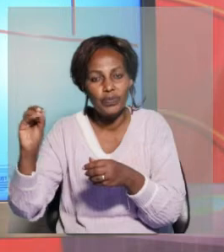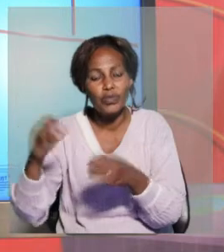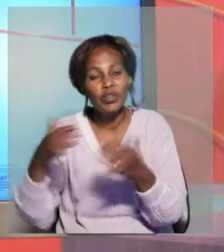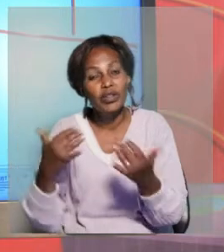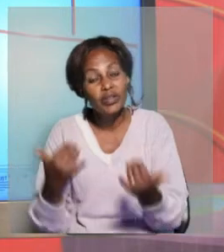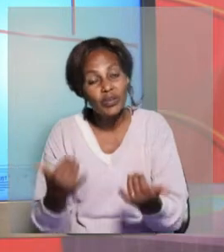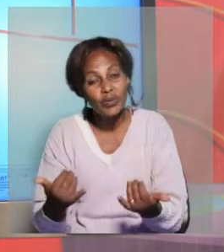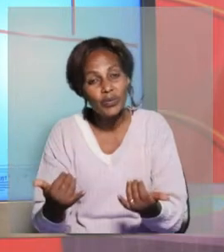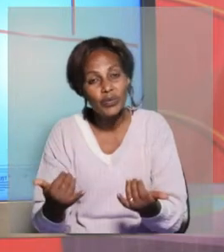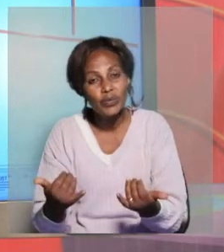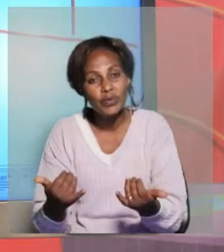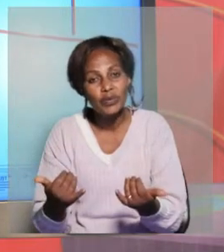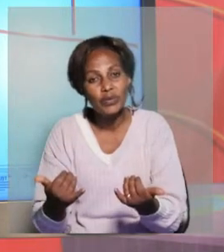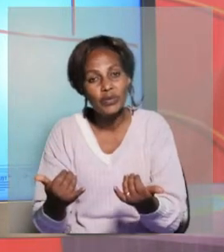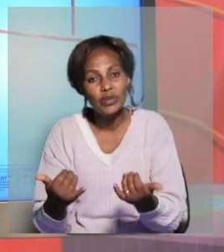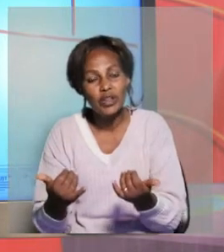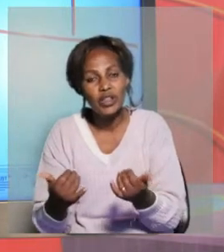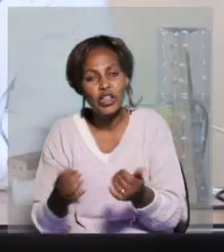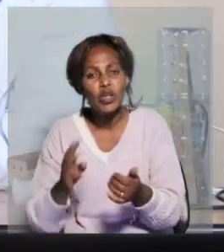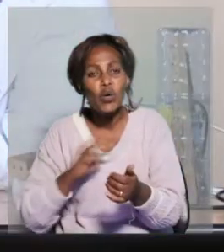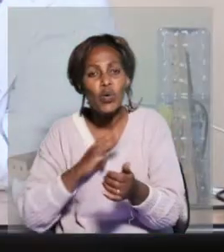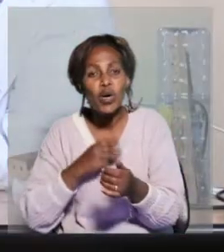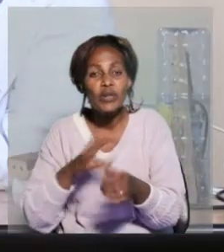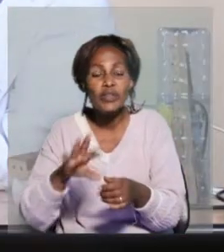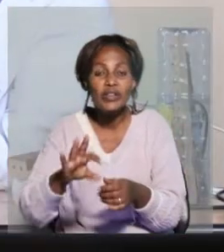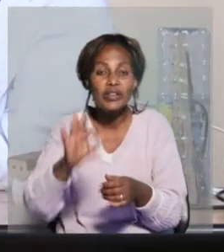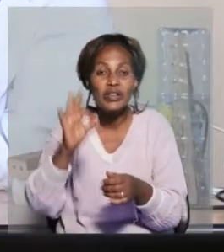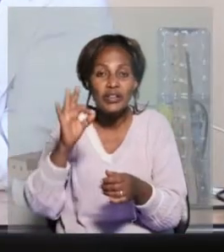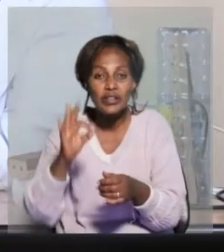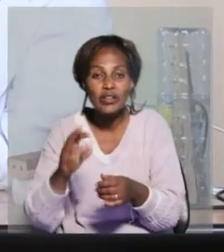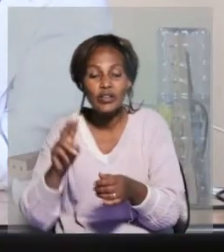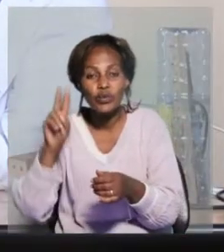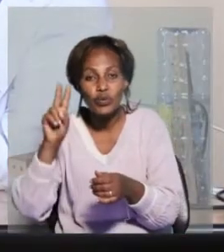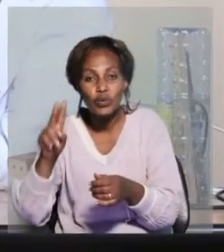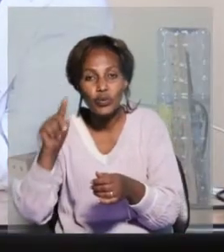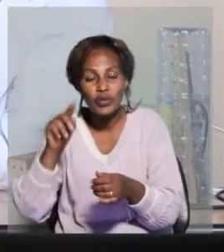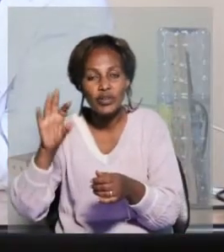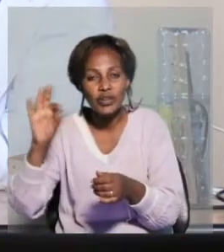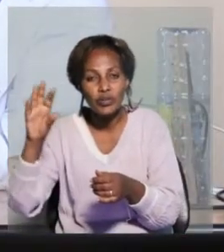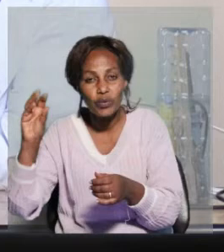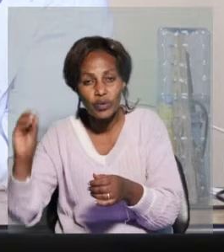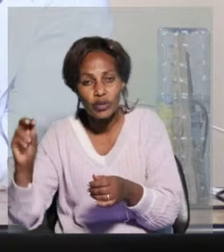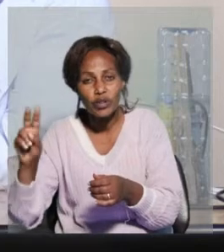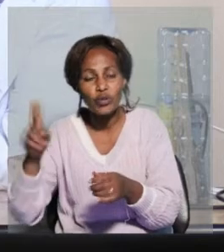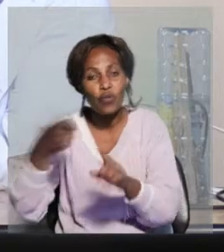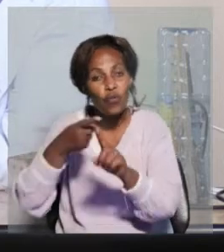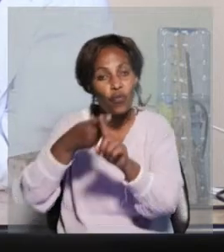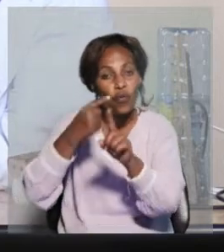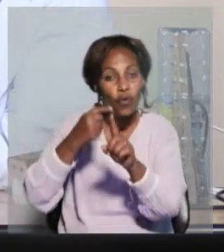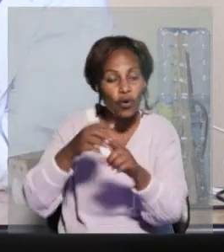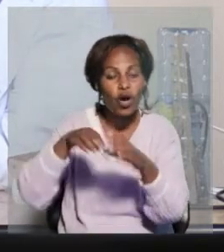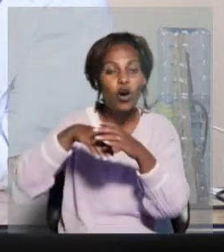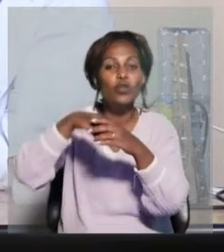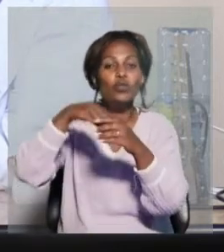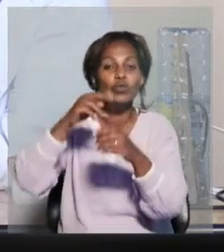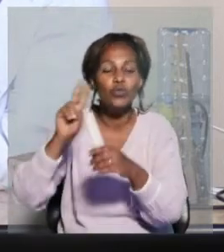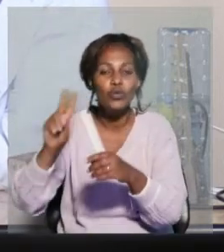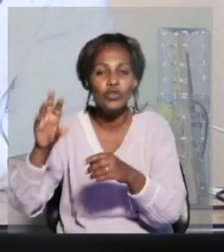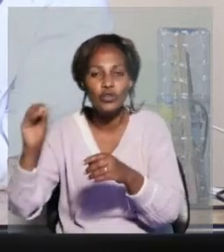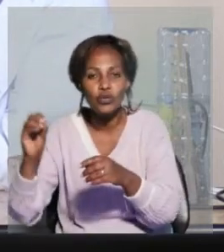Now, we have obtained 2.90 voltage for the output voltage